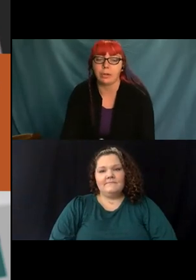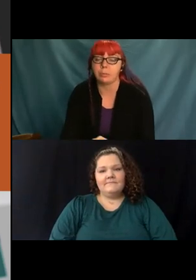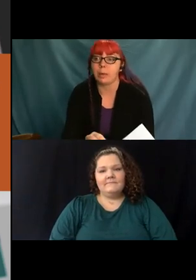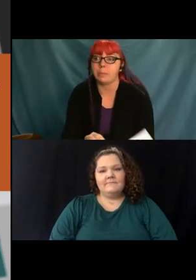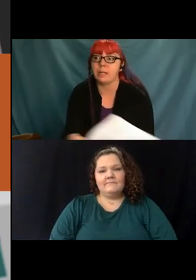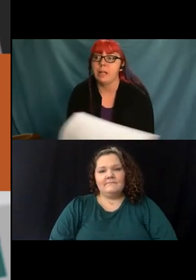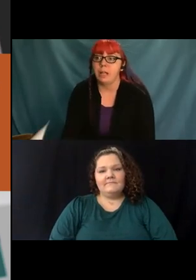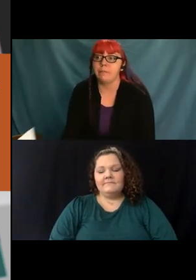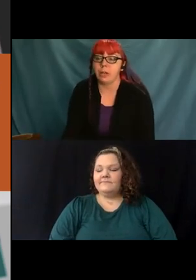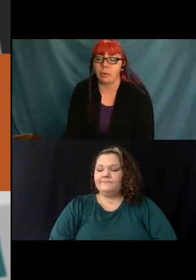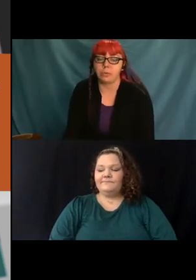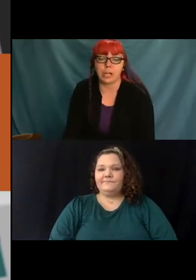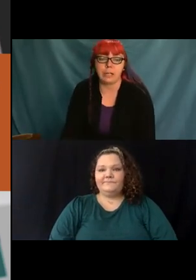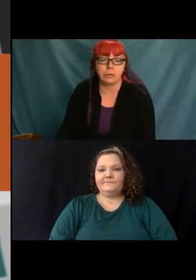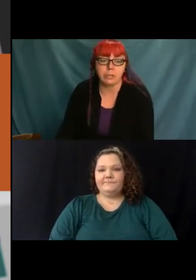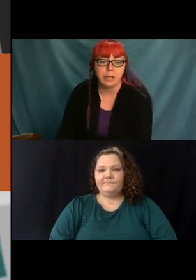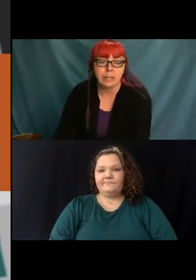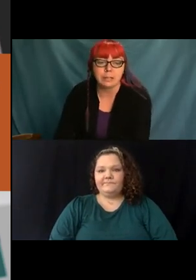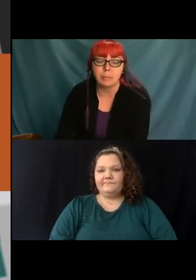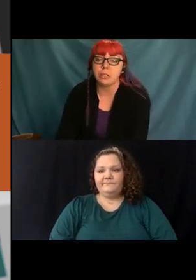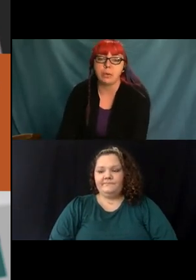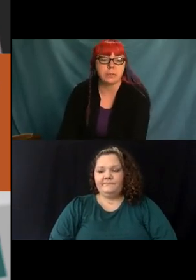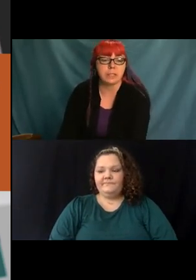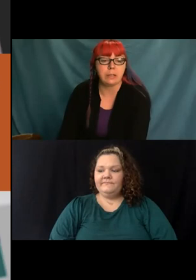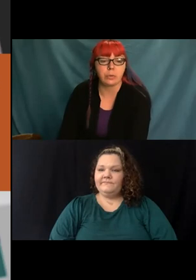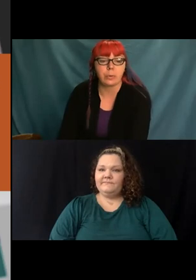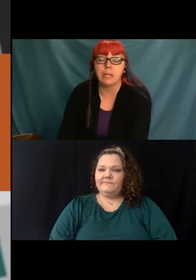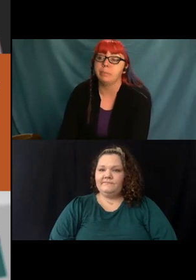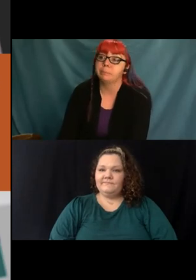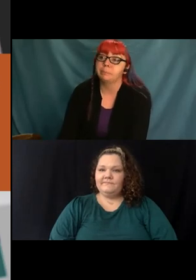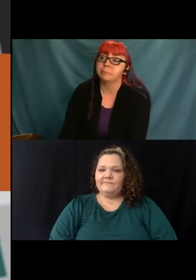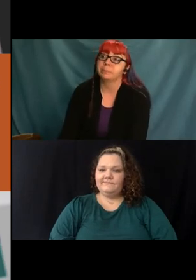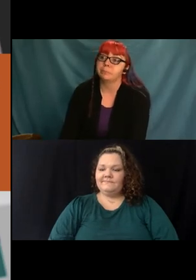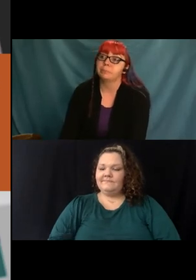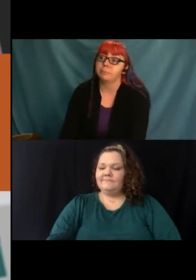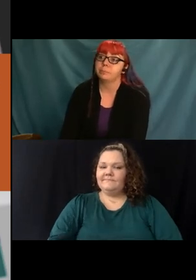incredible, incredible website and very worth checking out. That's WC3.